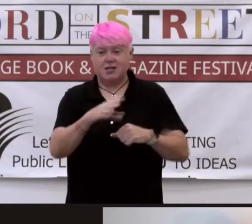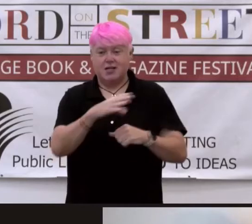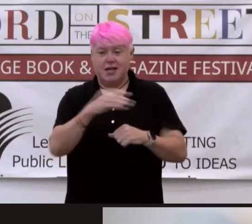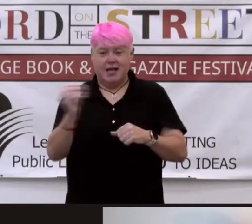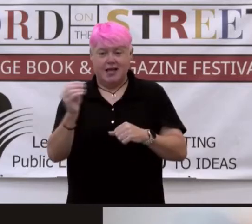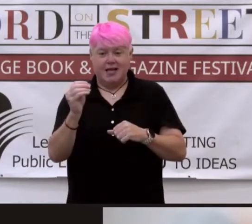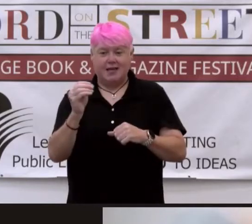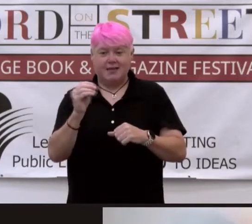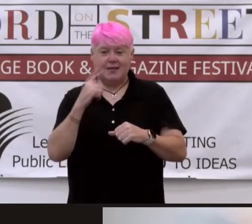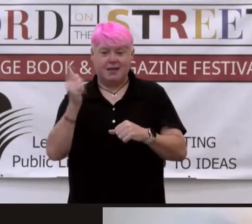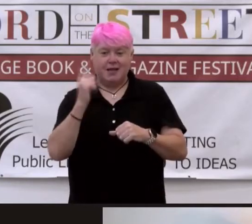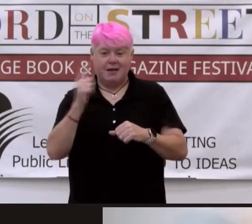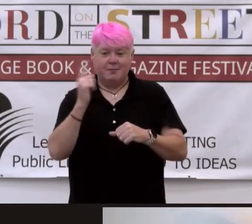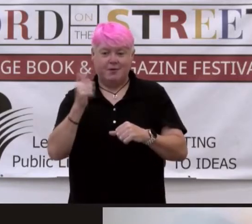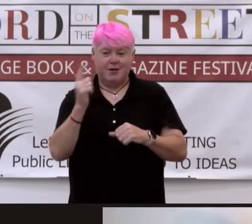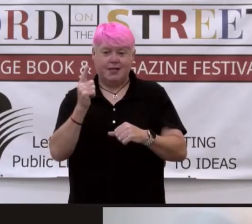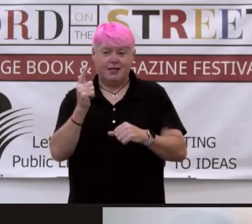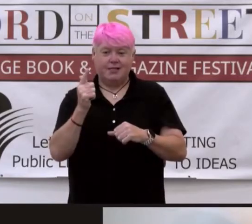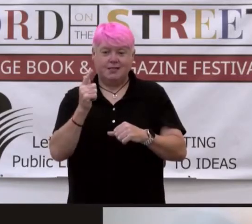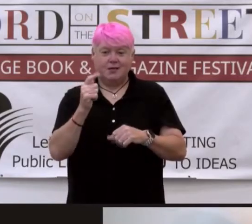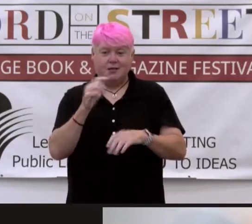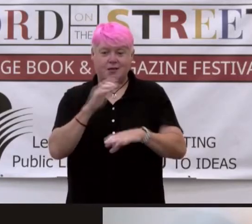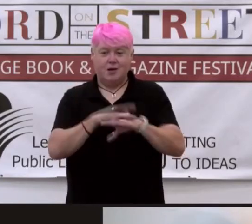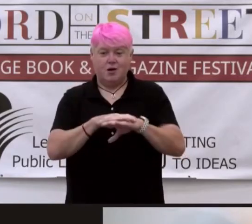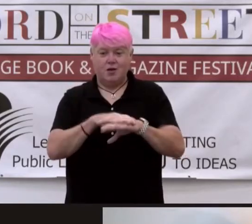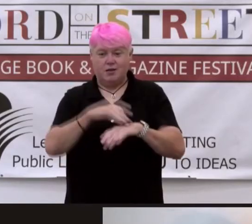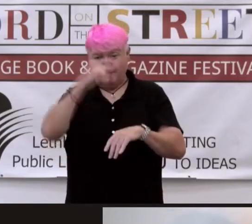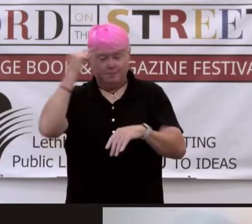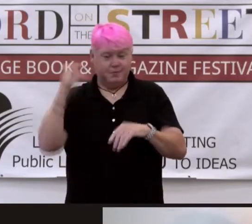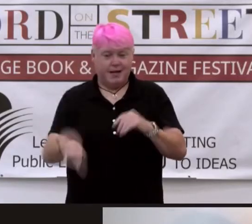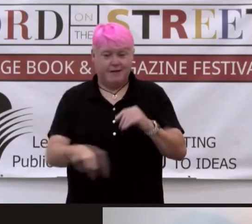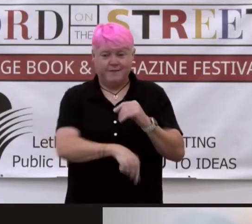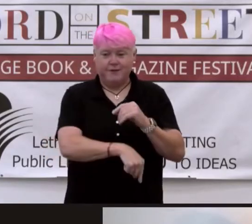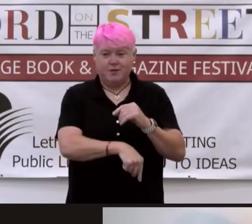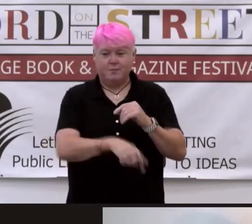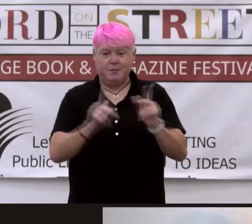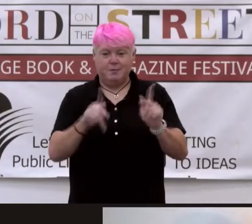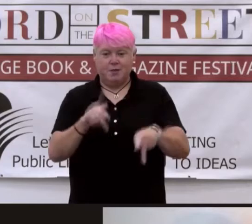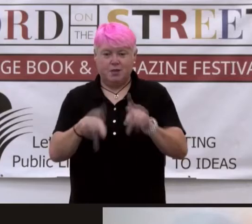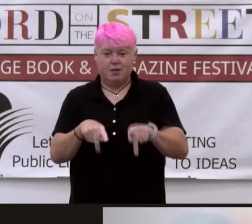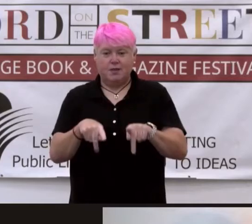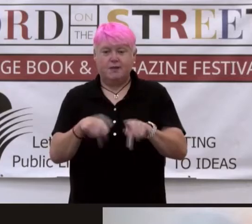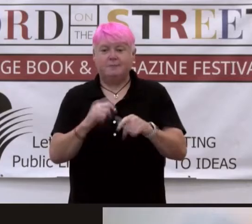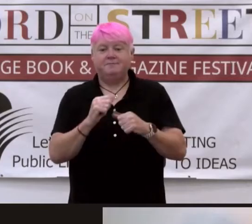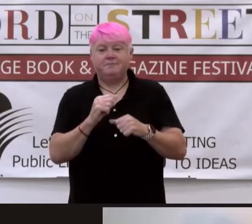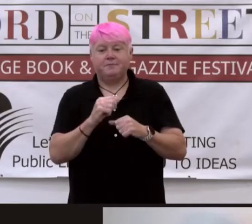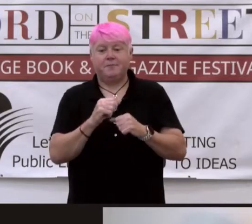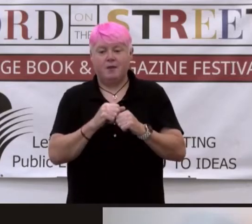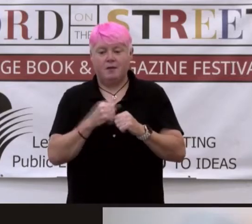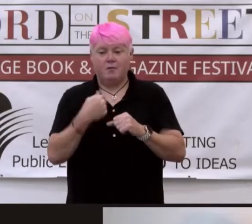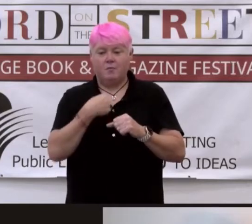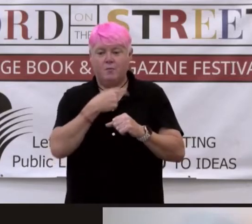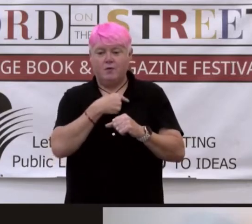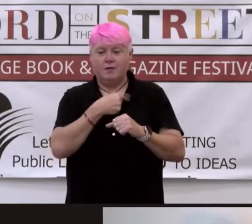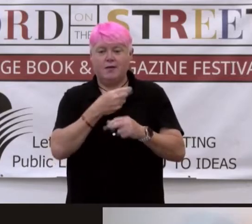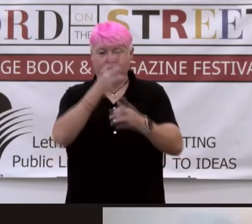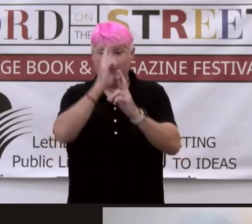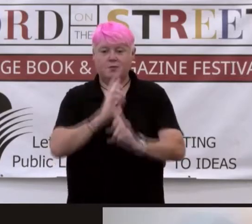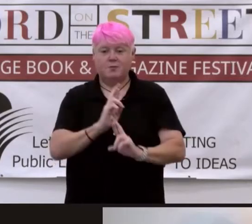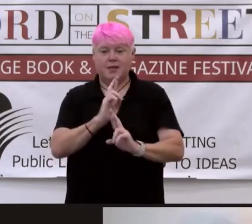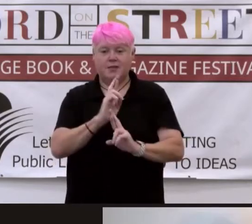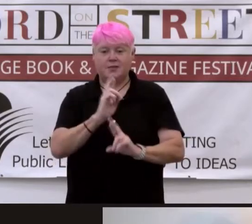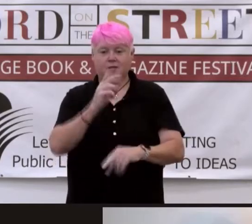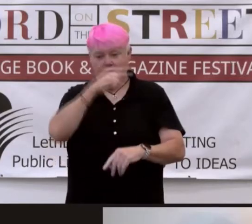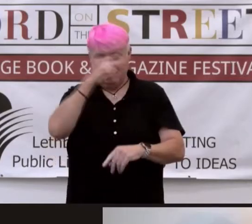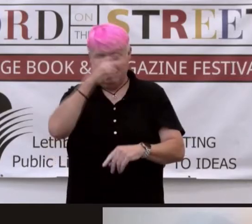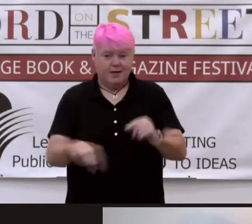Public Library is here on the lands of the Blackfoot people of the Canadian Plains. So we would like to pay respect to the Blackfoot people